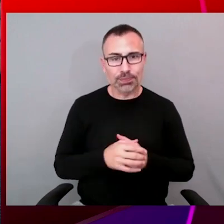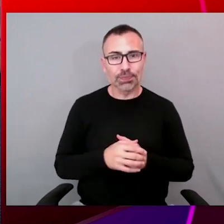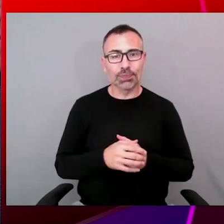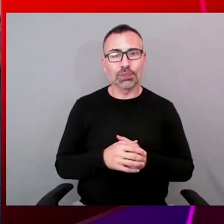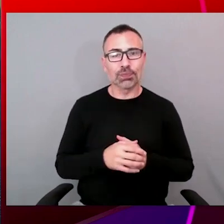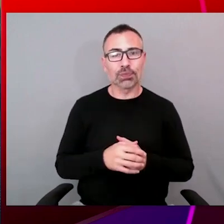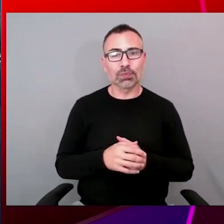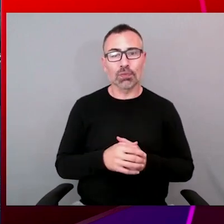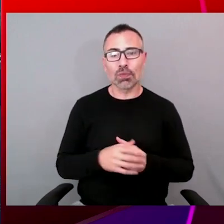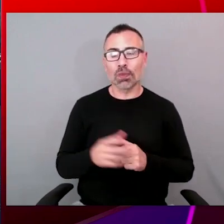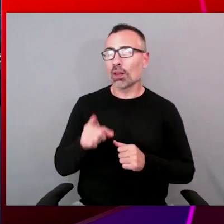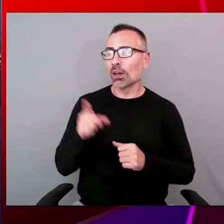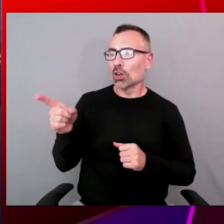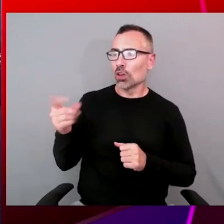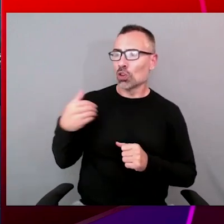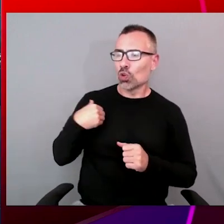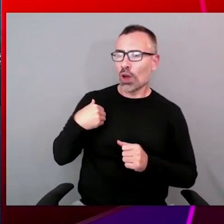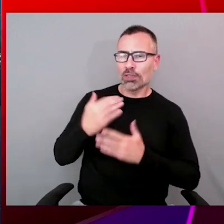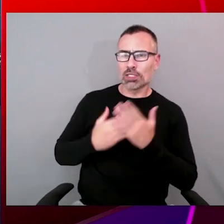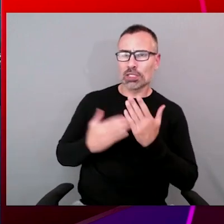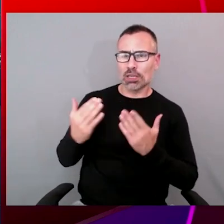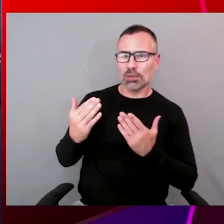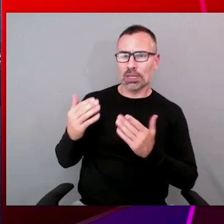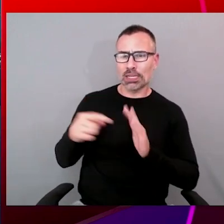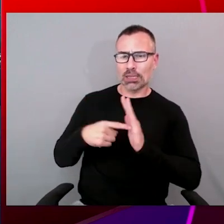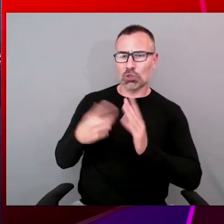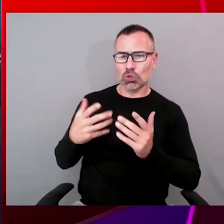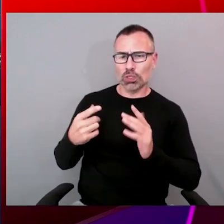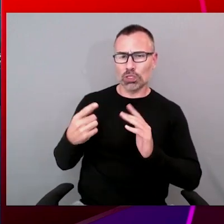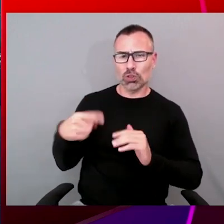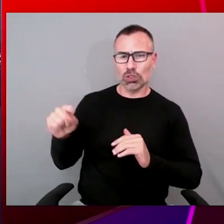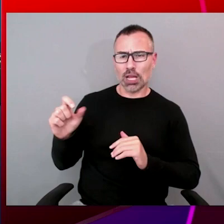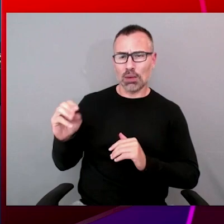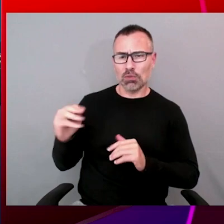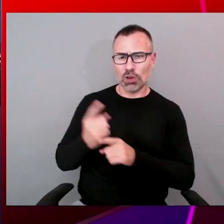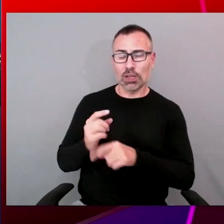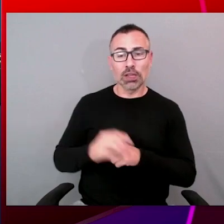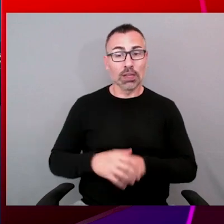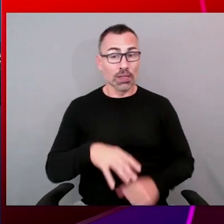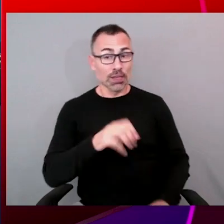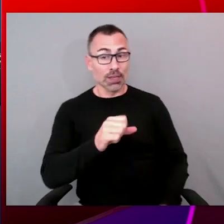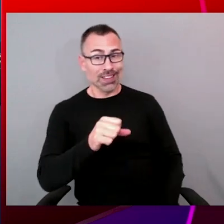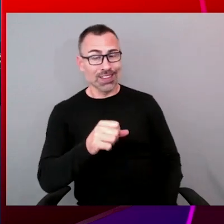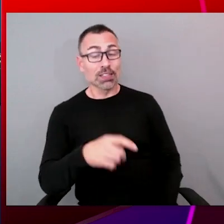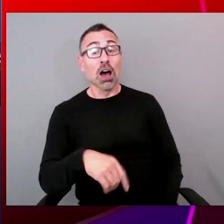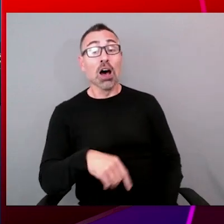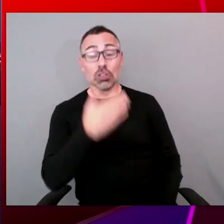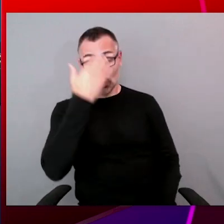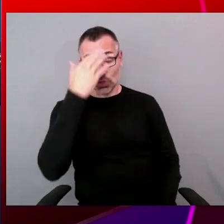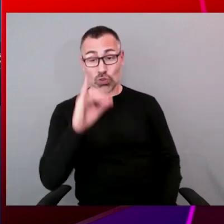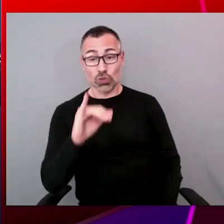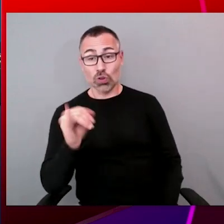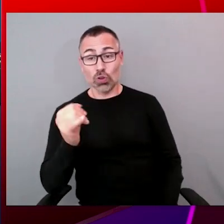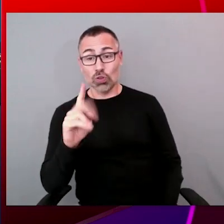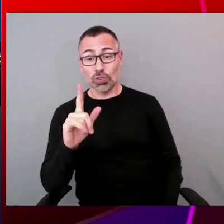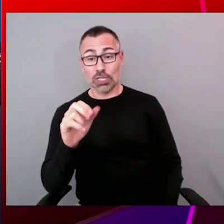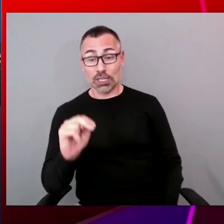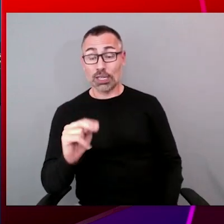a couple of examples to share as well. Oh yeah, sure, thanks. You know, Julian, it's hard to do integration with